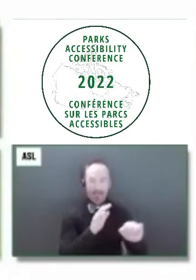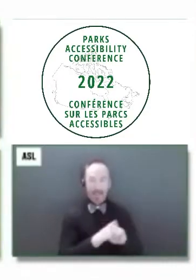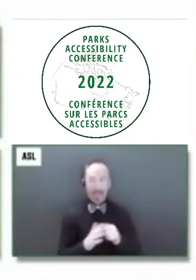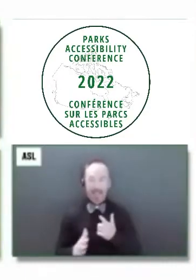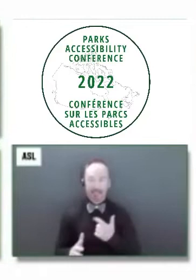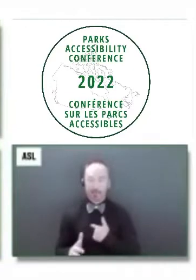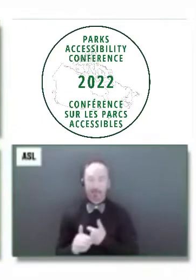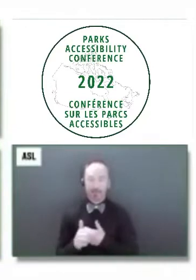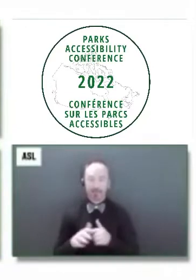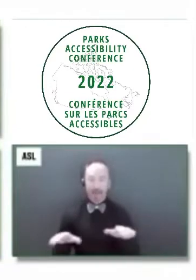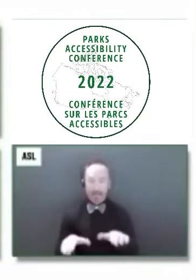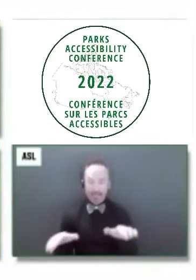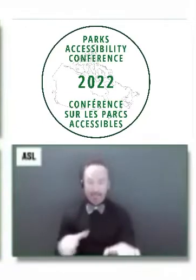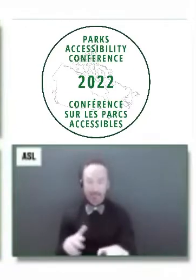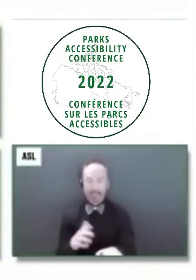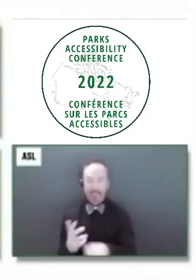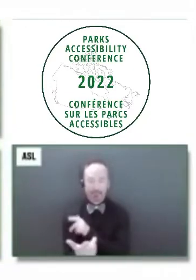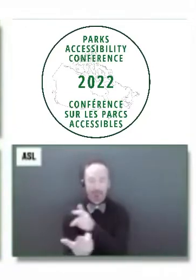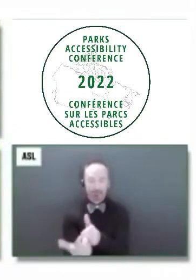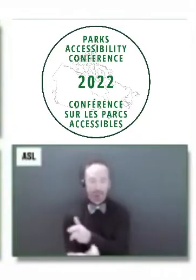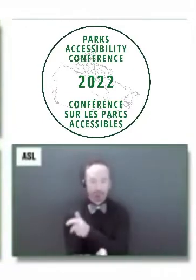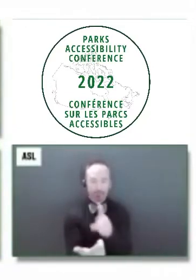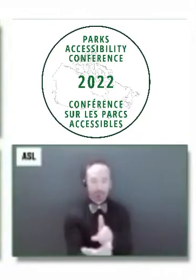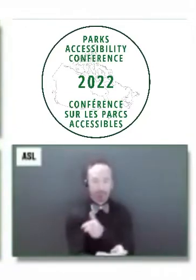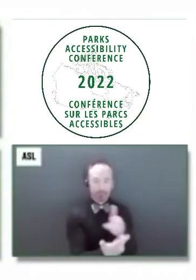Thank you. And Noah?